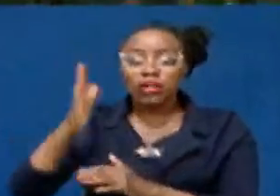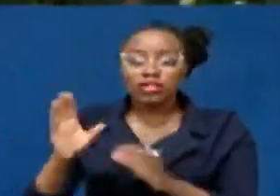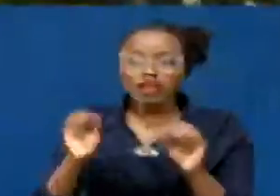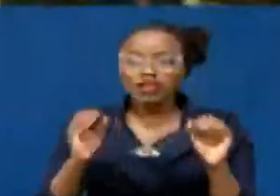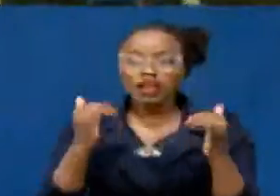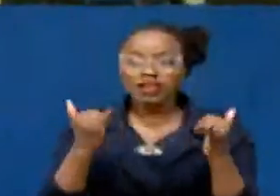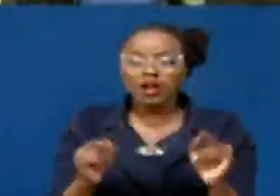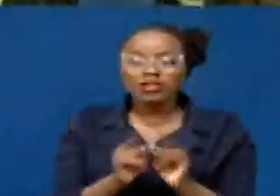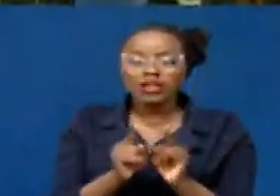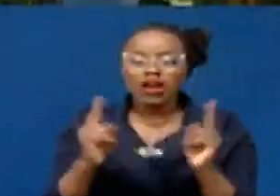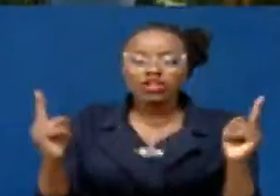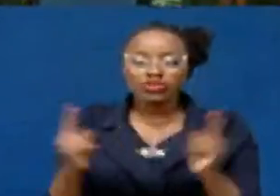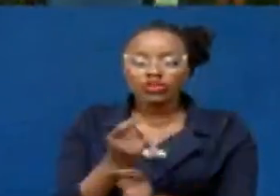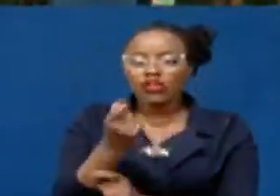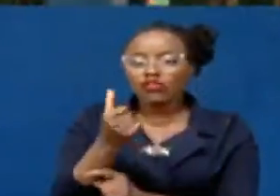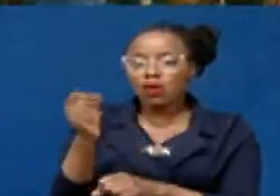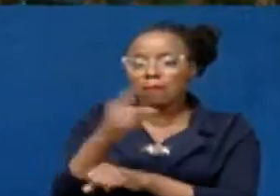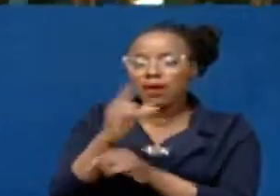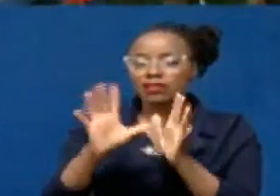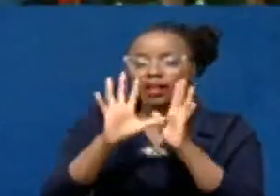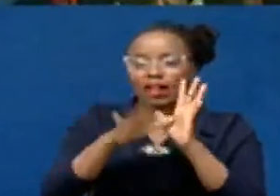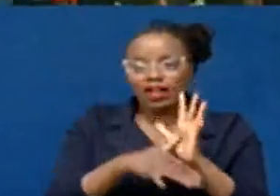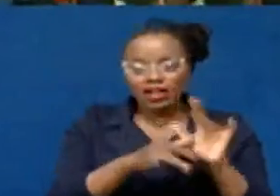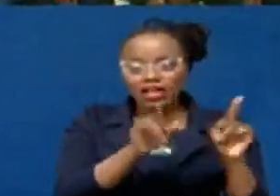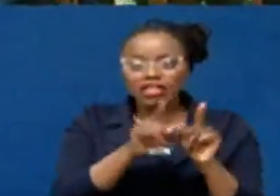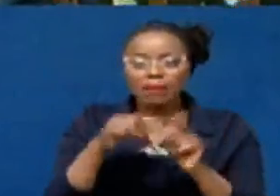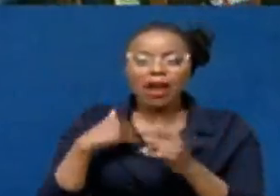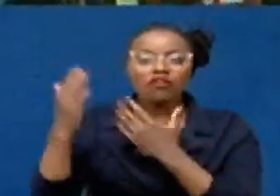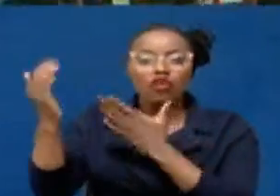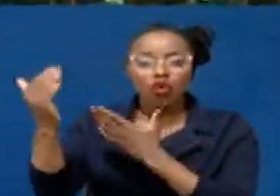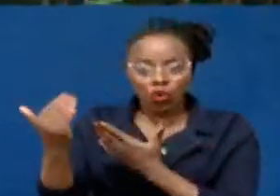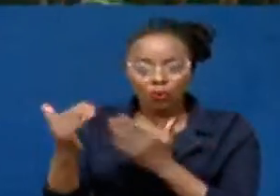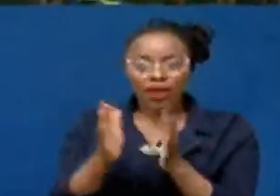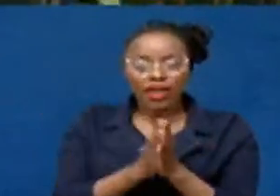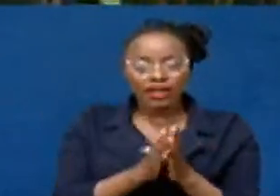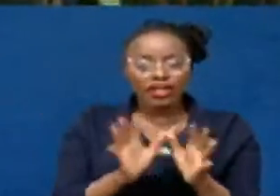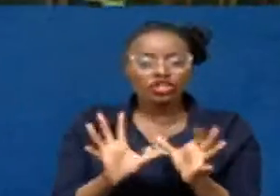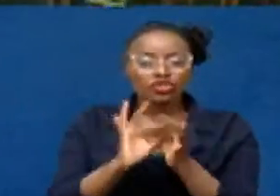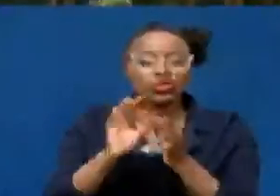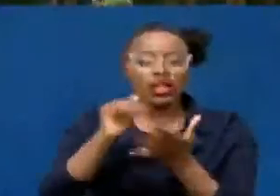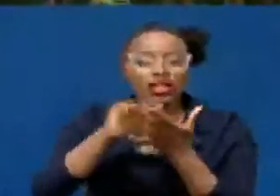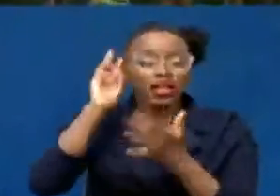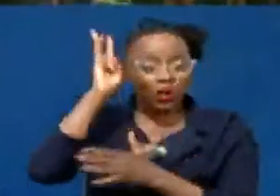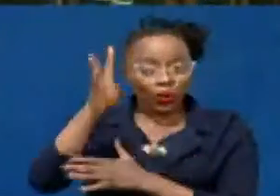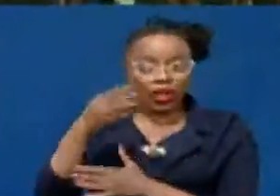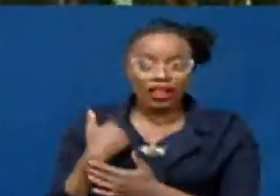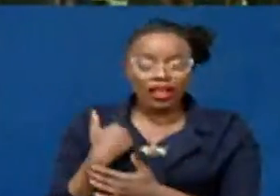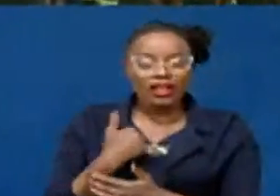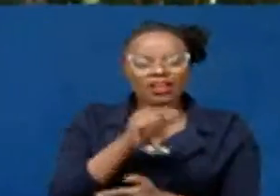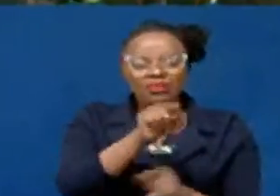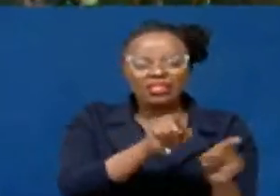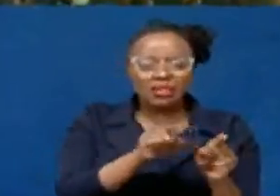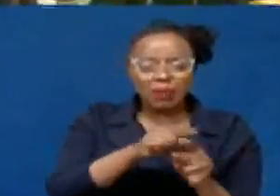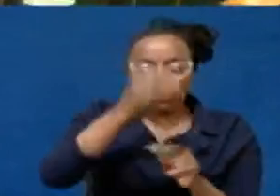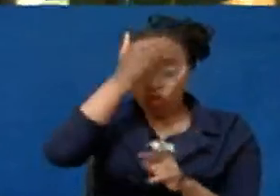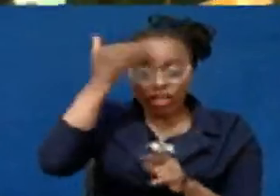politician, and now a short few months later, when I say there is a hope now they may team up again. One, amnesia. And